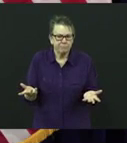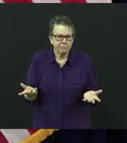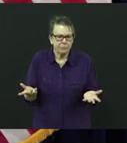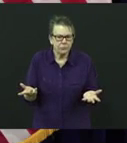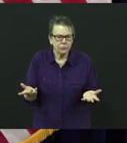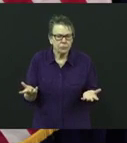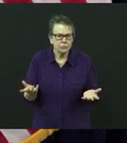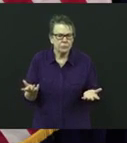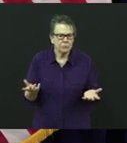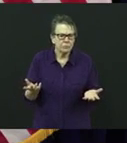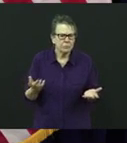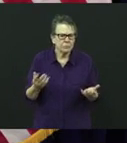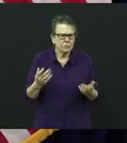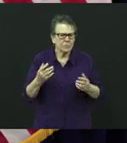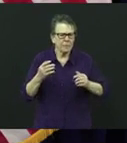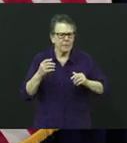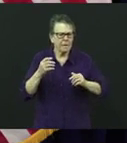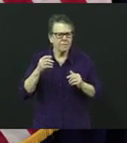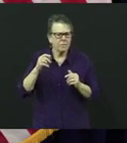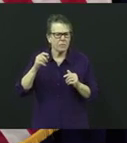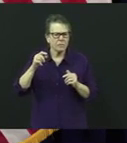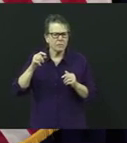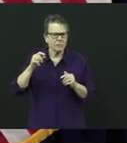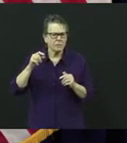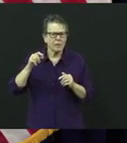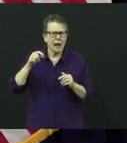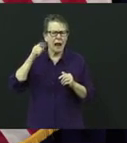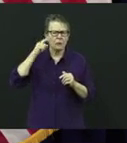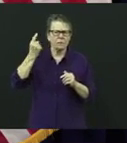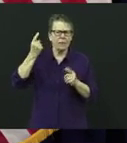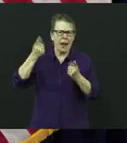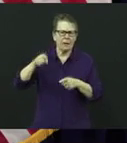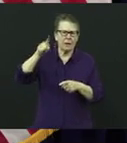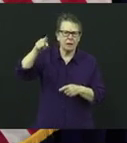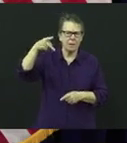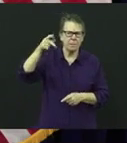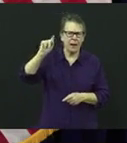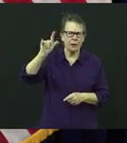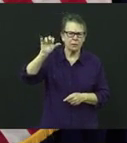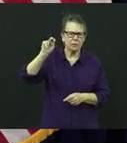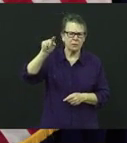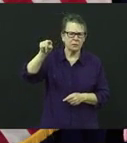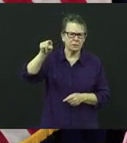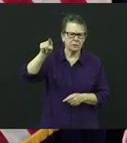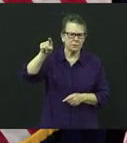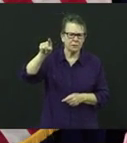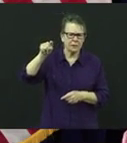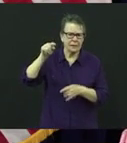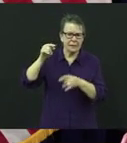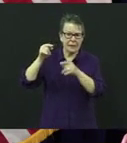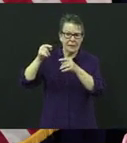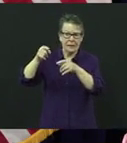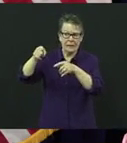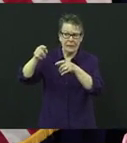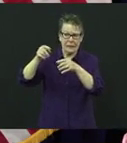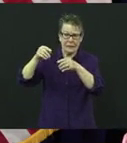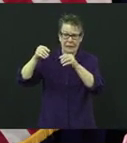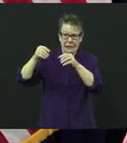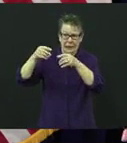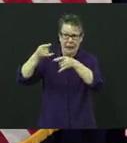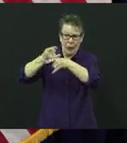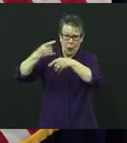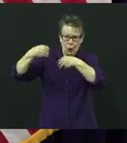is that it wasn't just whether liquor stores were essential or not. It was that they were becoming social gathering places,